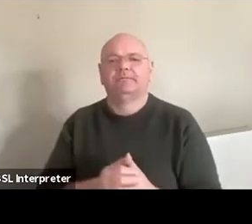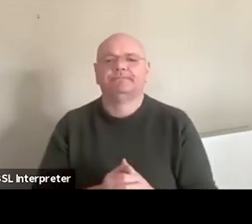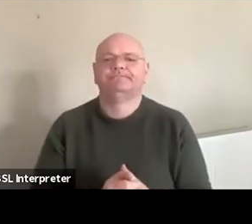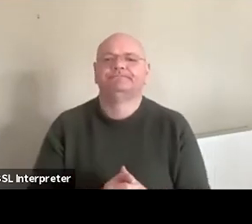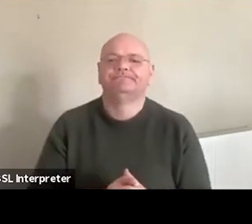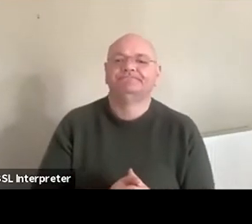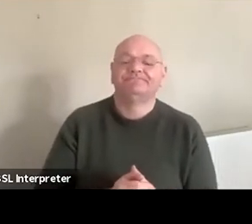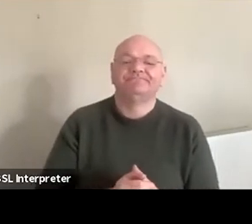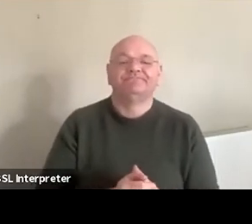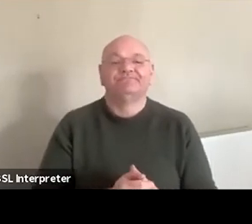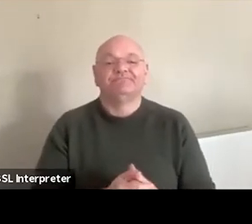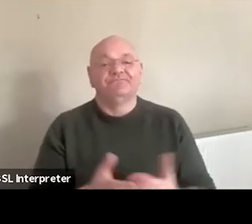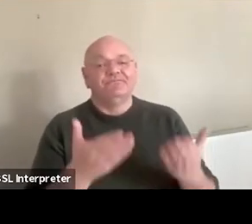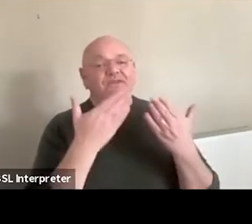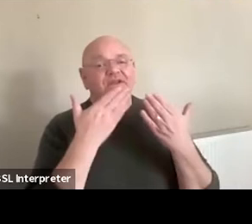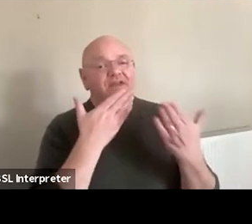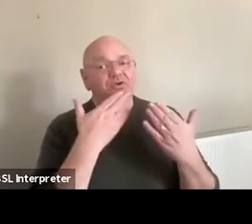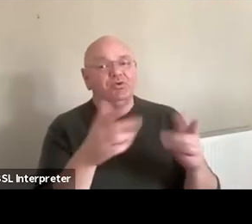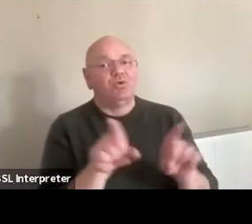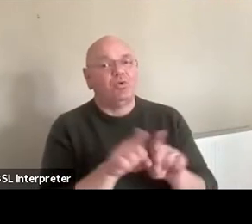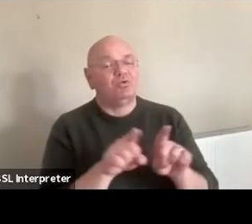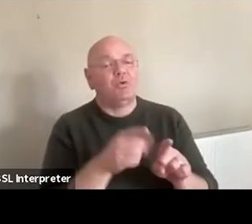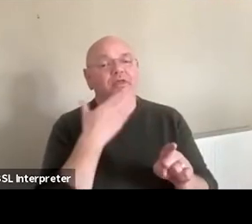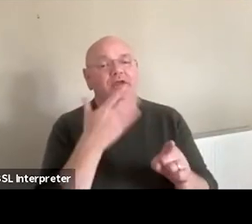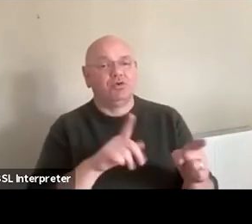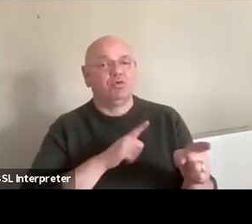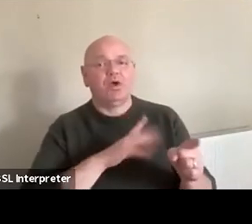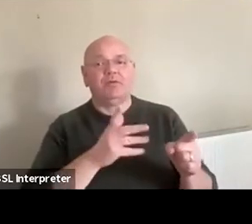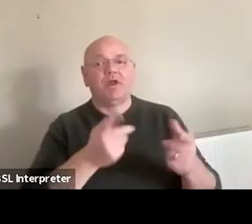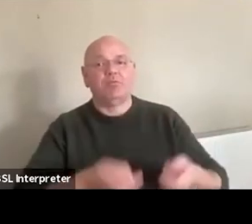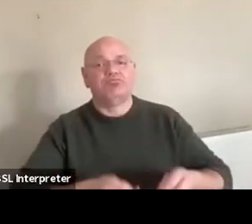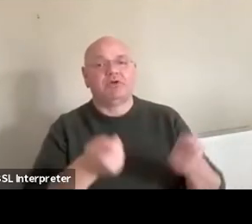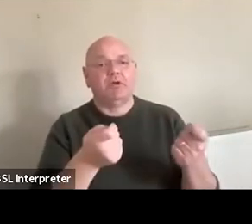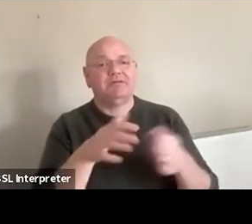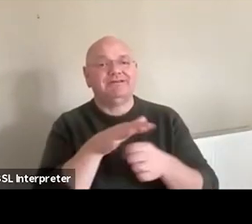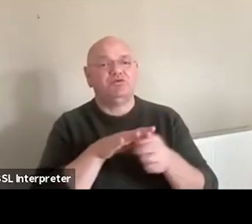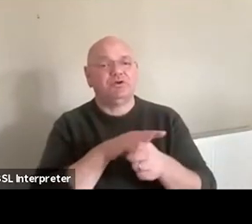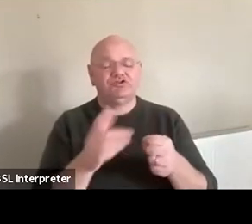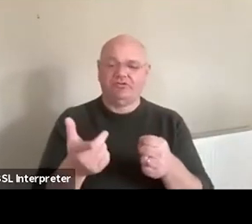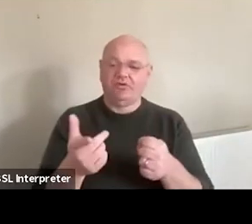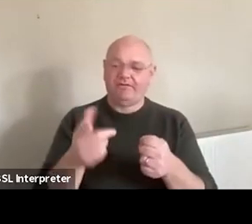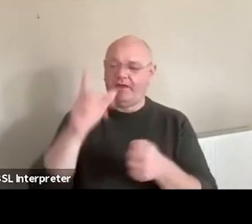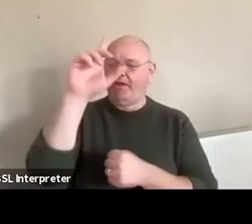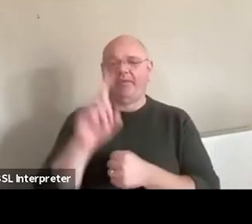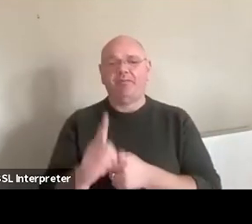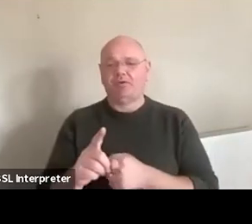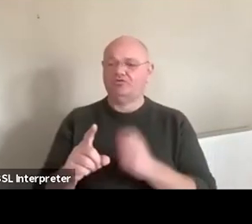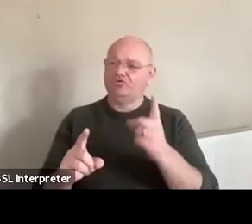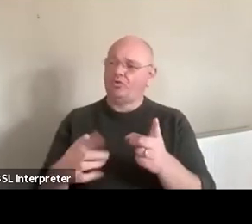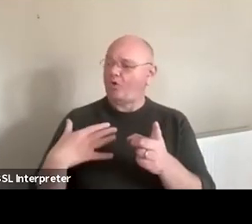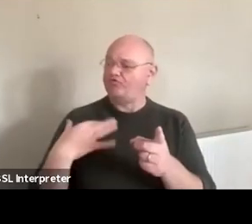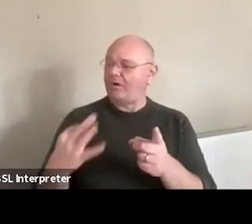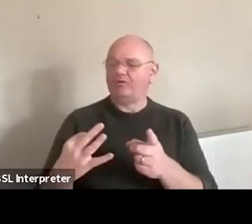Thank you so much. And also thank you for bringing up the concept of people positioning themselves as the so-called voice of the